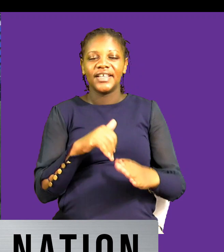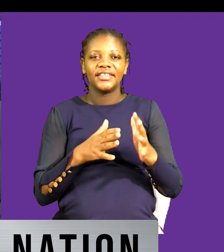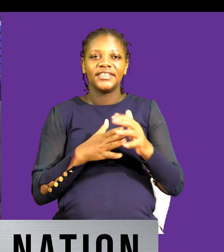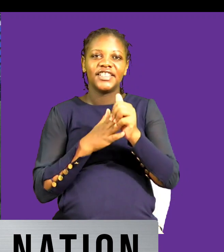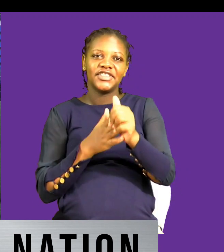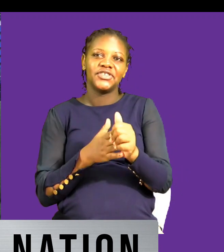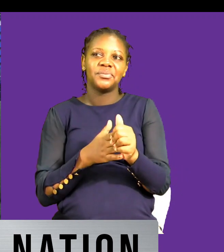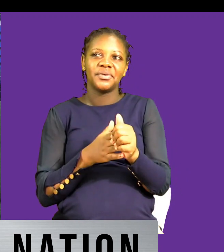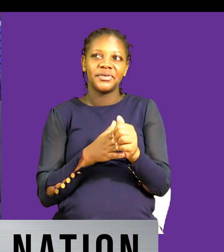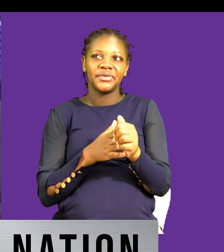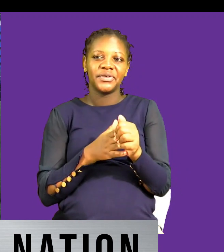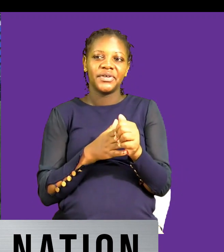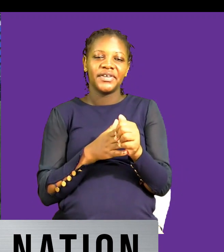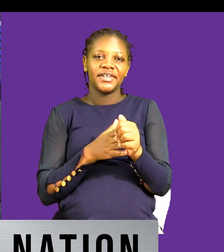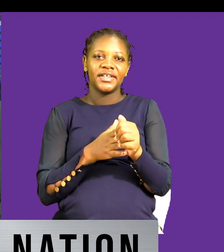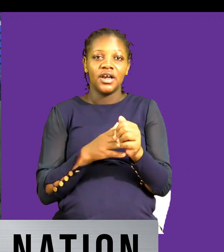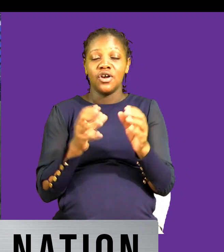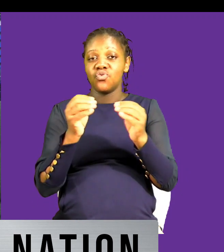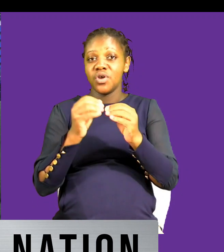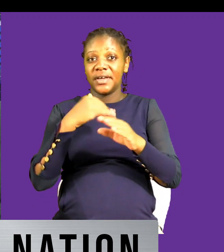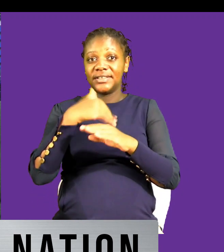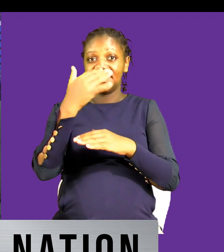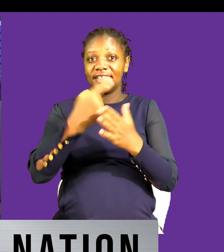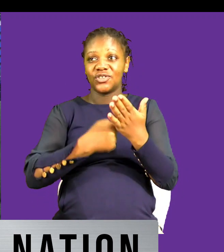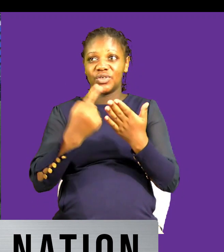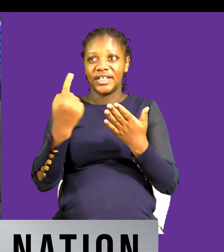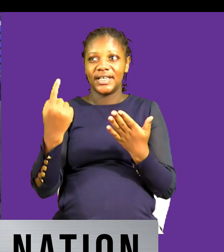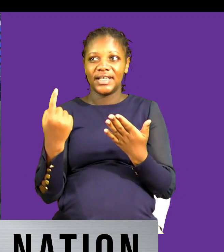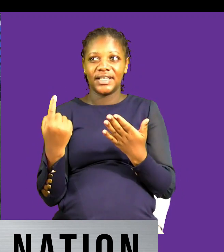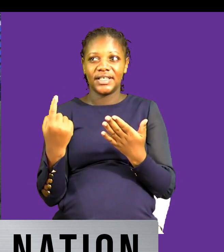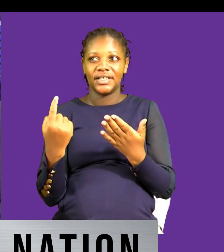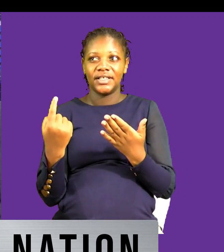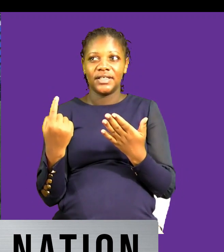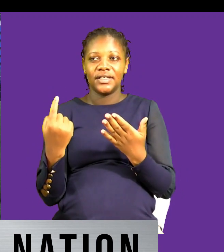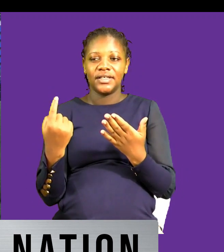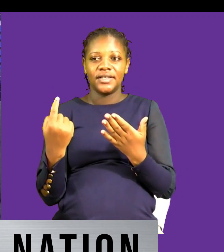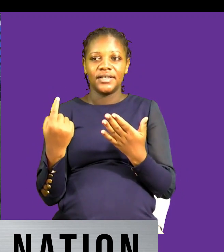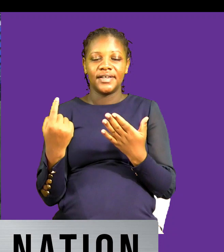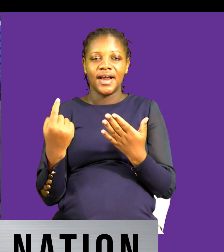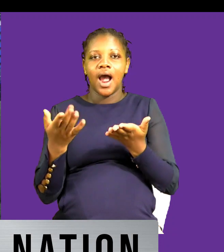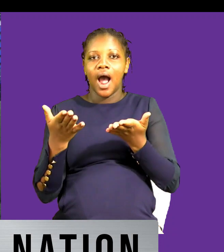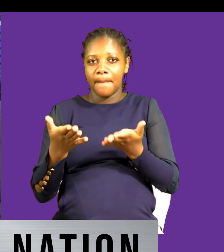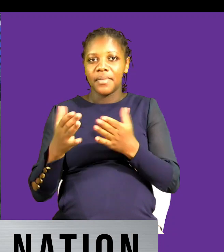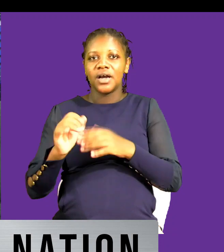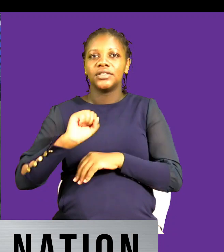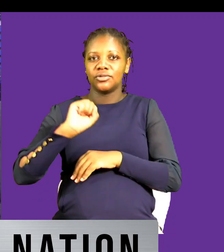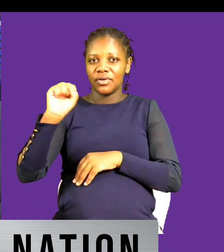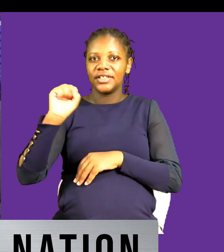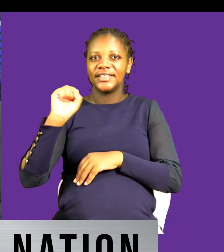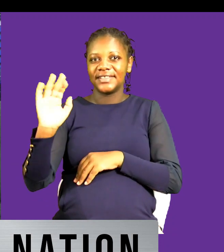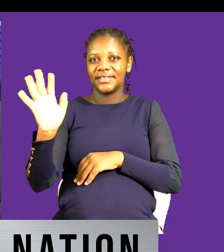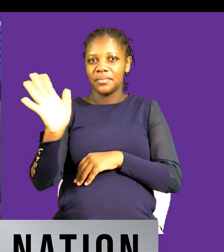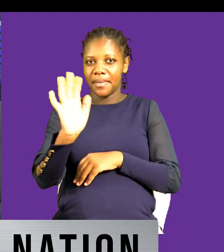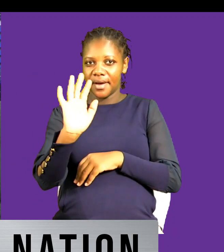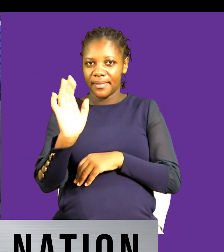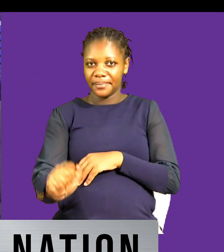leadership? See you next week on Politics Today. Hapa tunachapa siasa. Bye-bye.